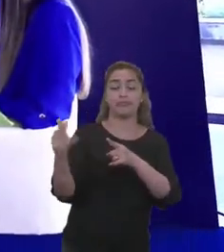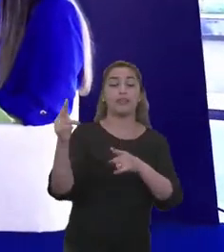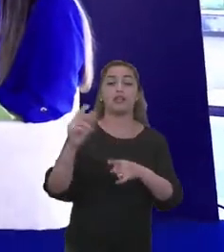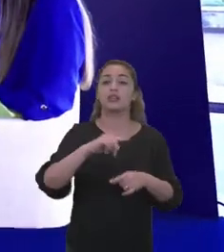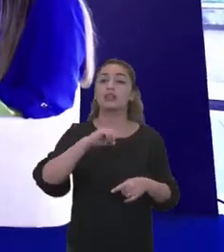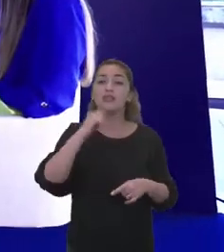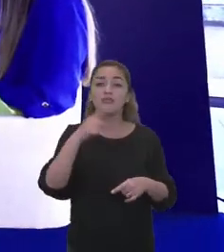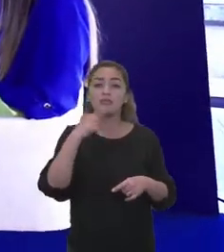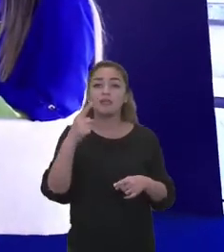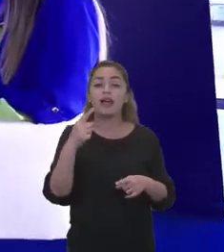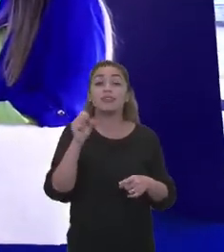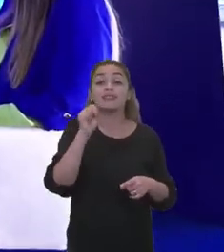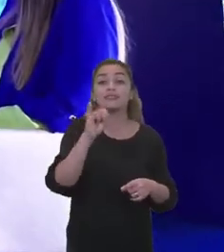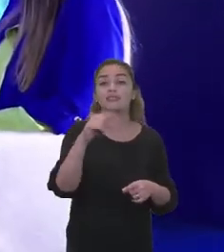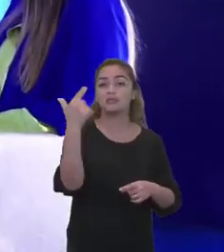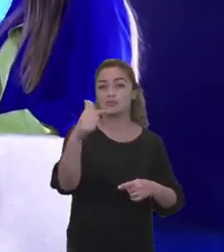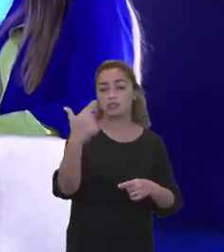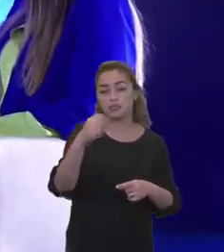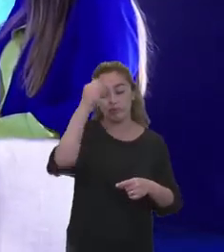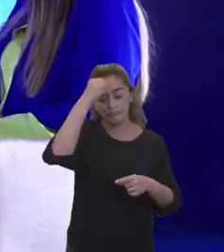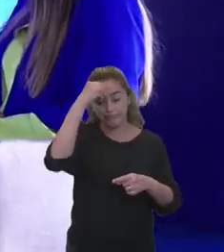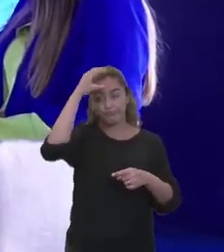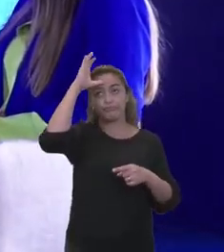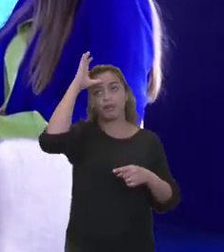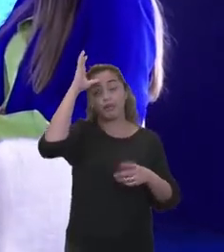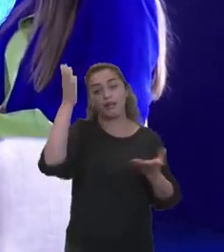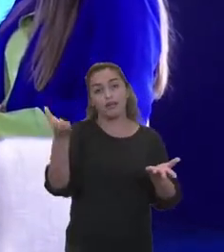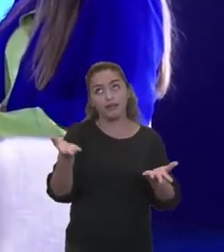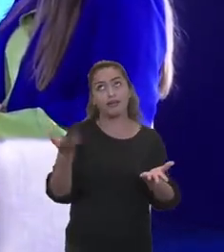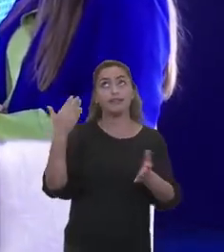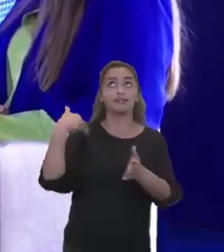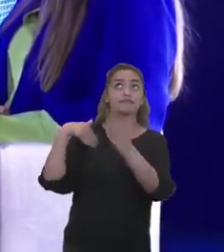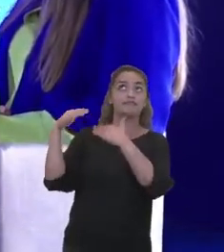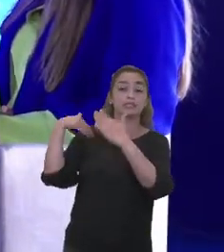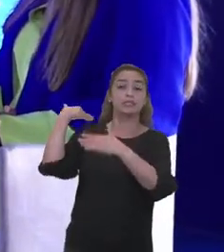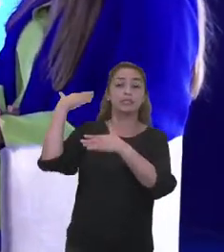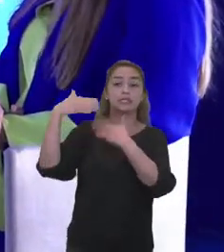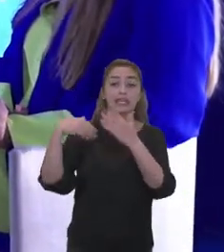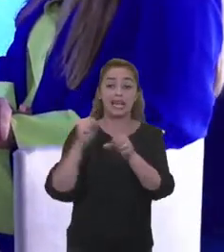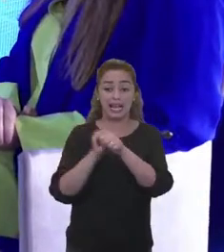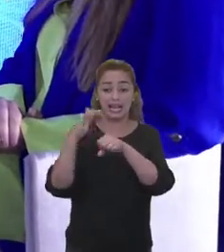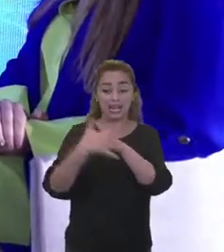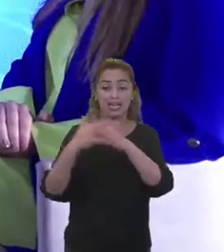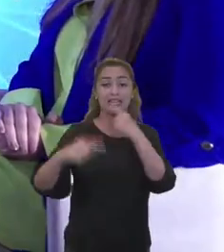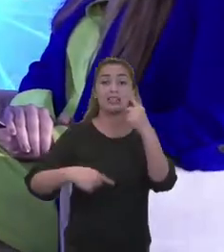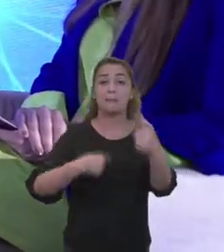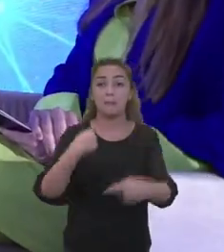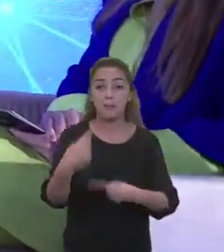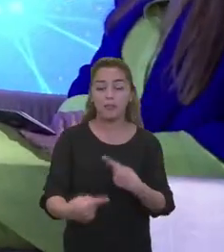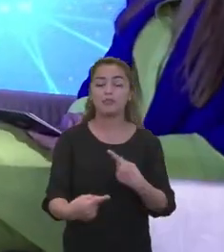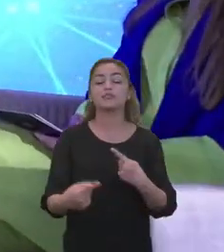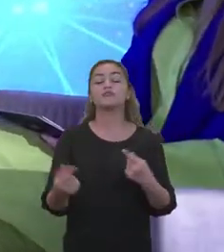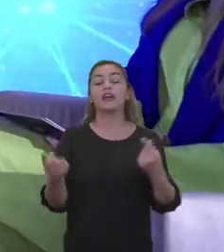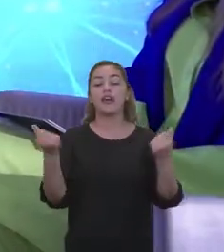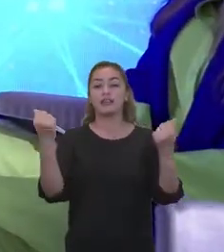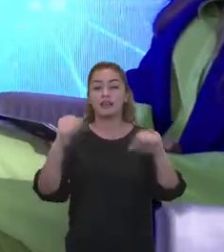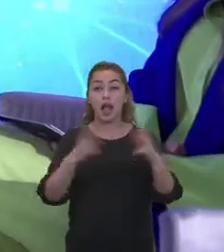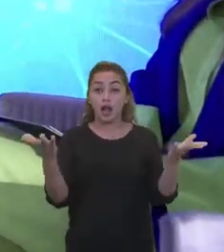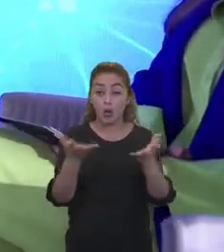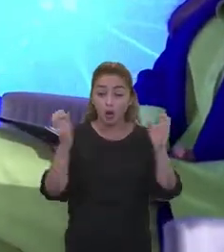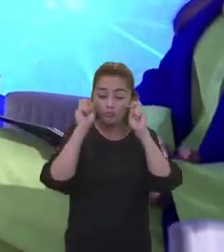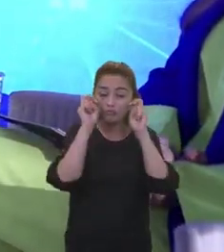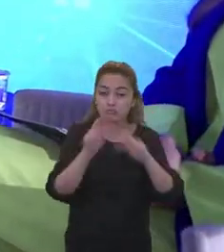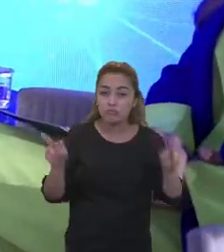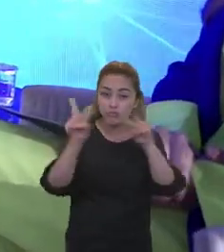knowledge. So looking at the impact after the pandemic, we knew that, but now we've